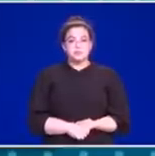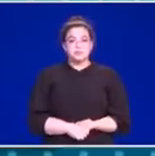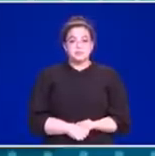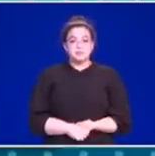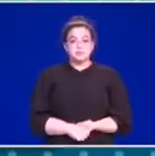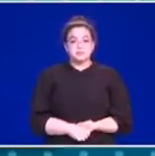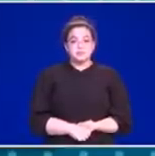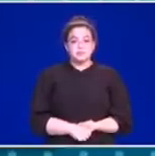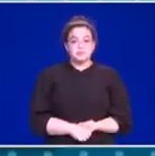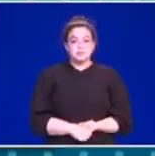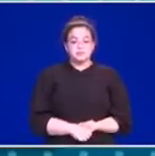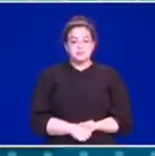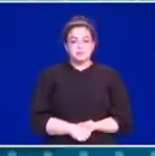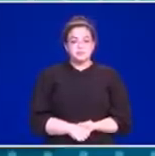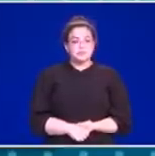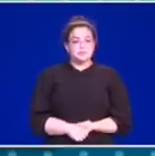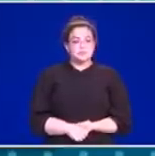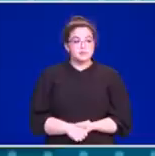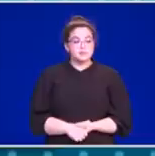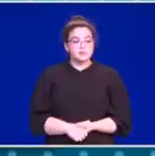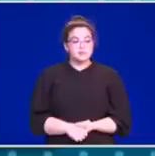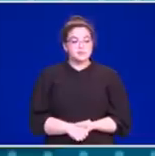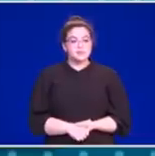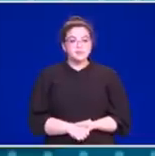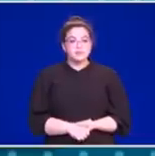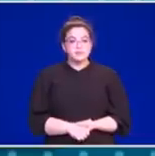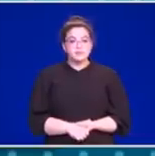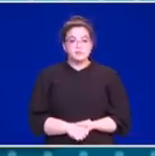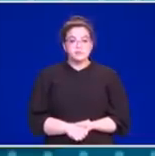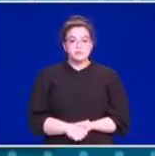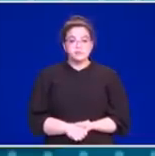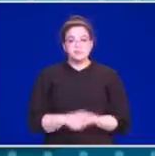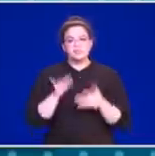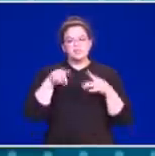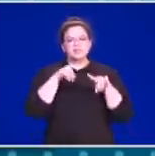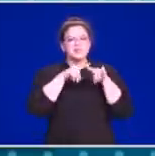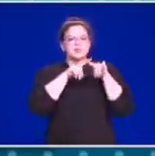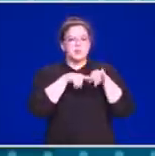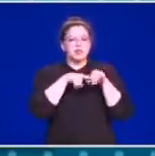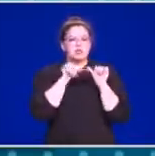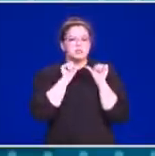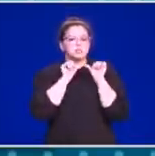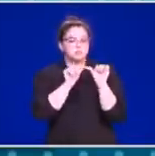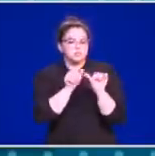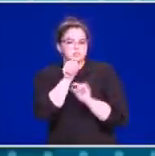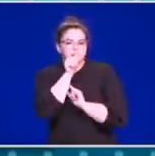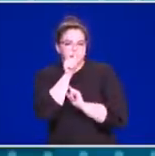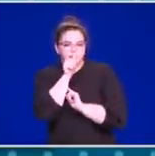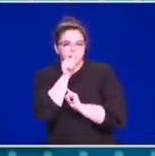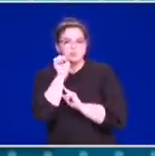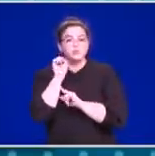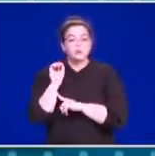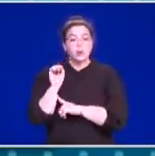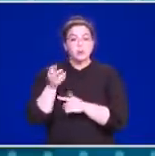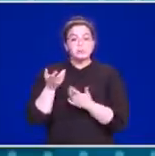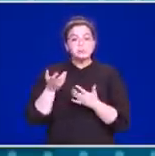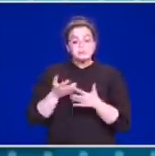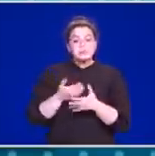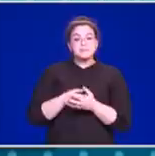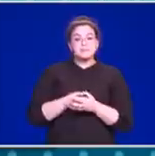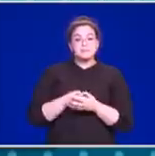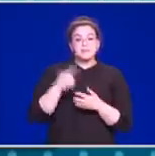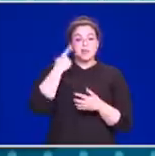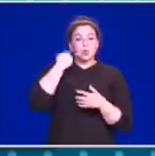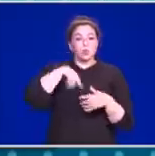for the DHC products, conditional on maintaining that confidentiality. And so I think we